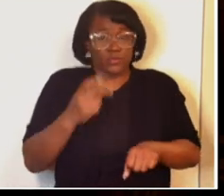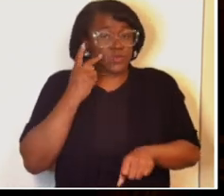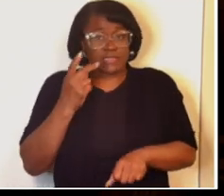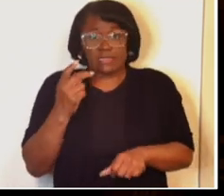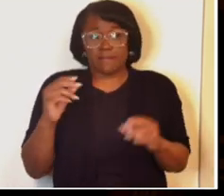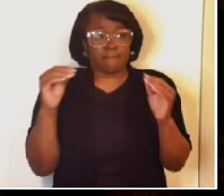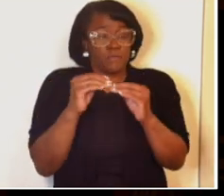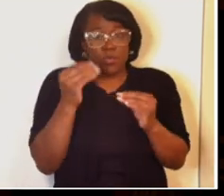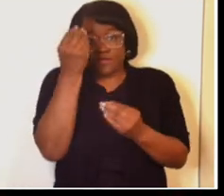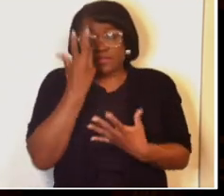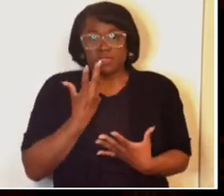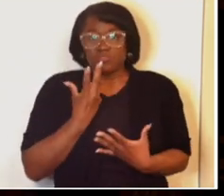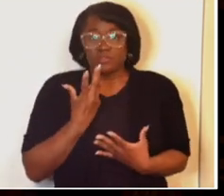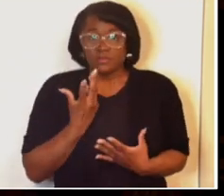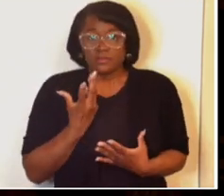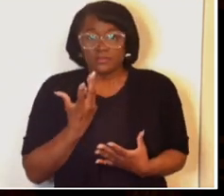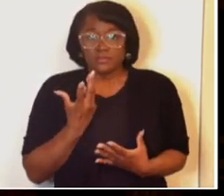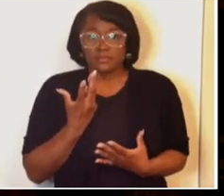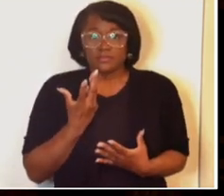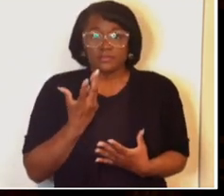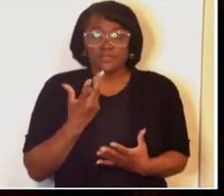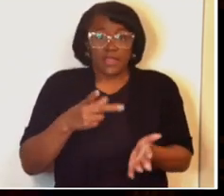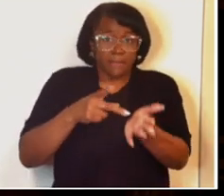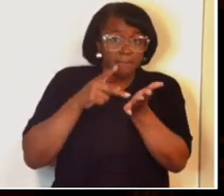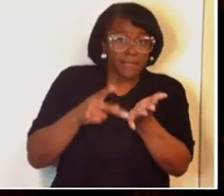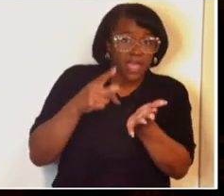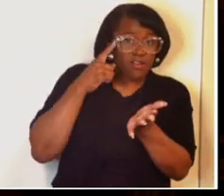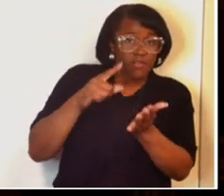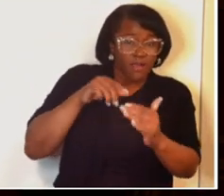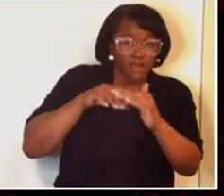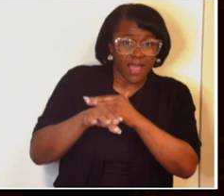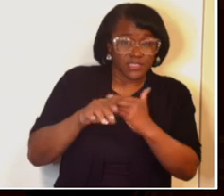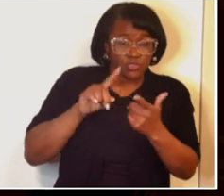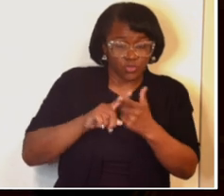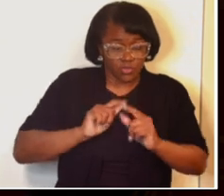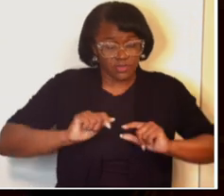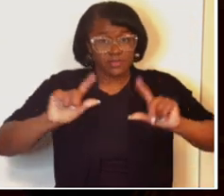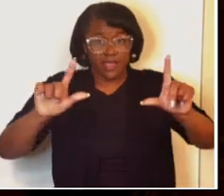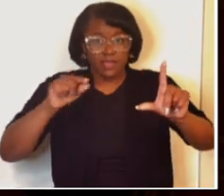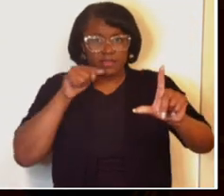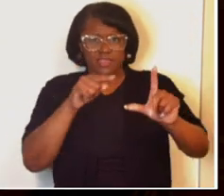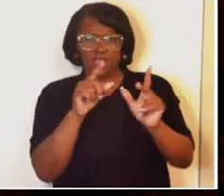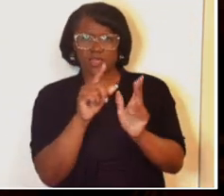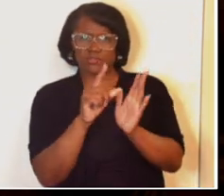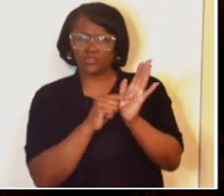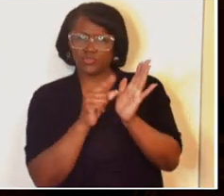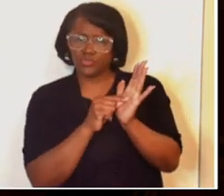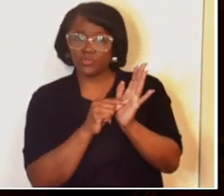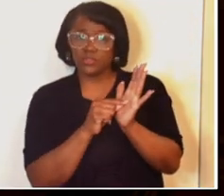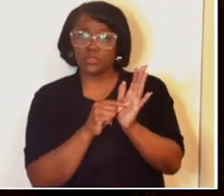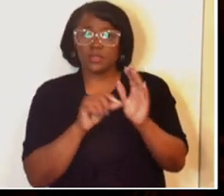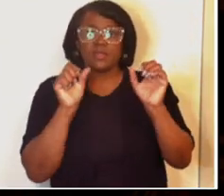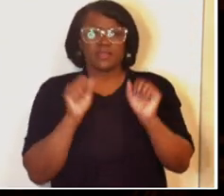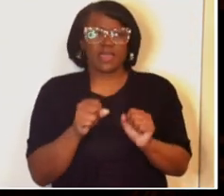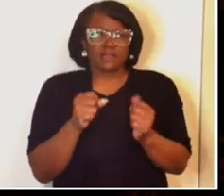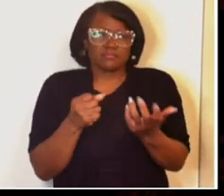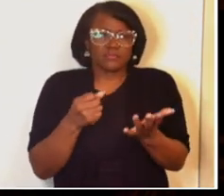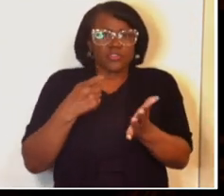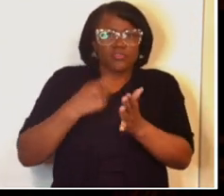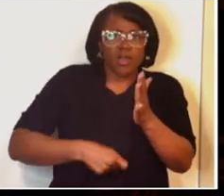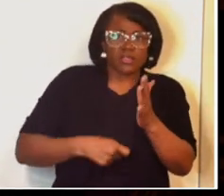content. Paying for access to the site of a news publication can be cost prohibitive for many